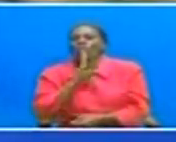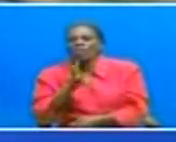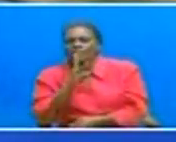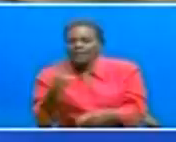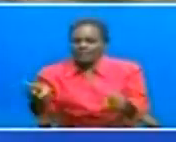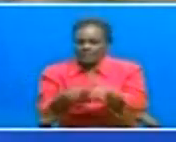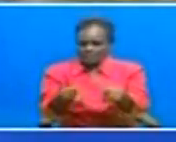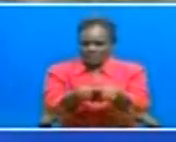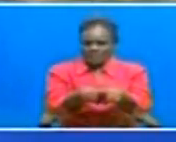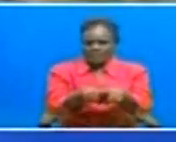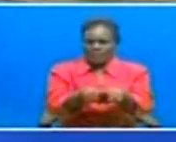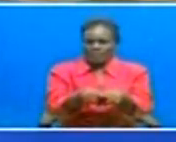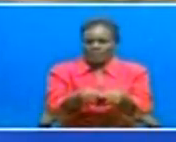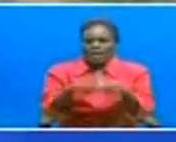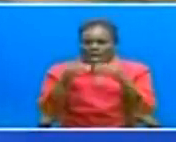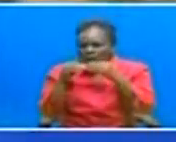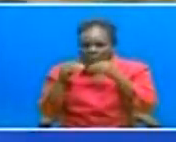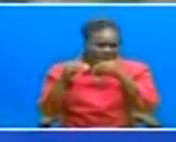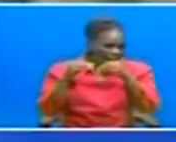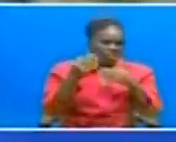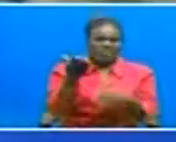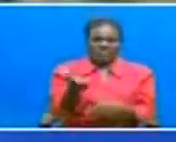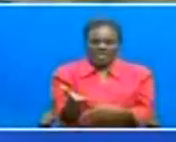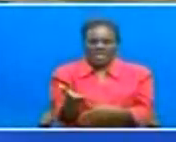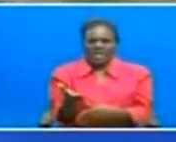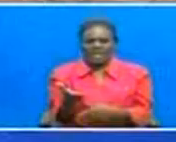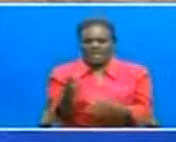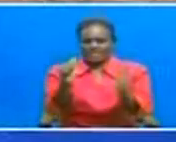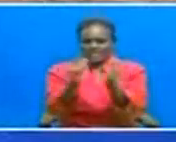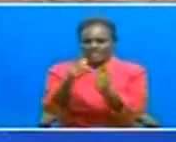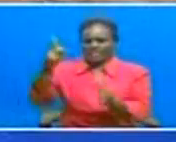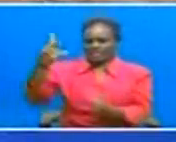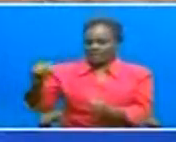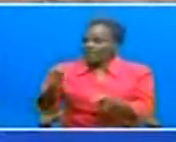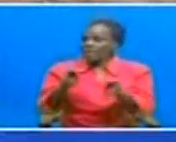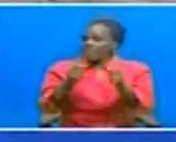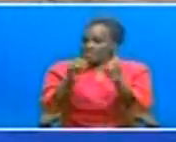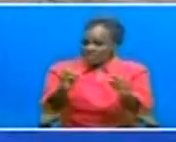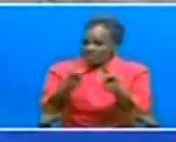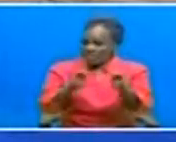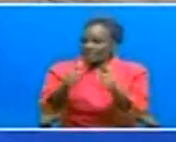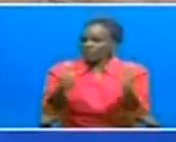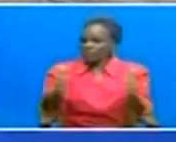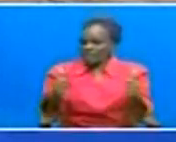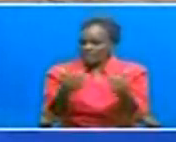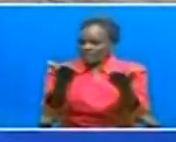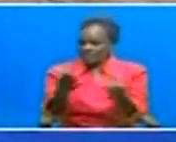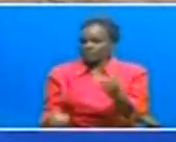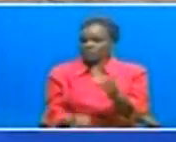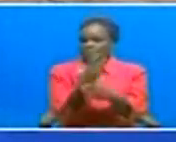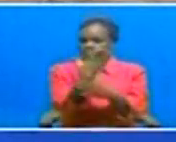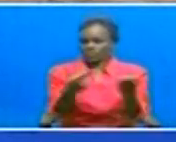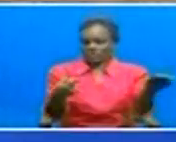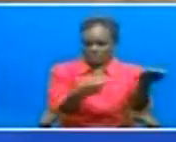We have seen watermelon selling, we even go up to the weight of 10 kilograms. When properly managed, it is a valuable production